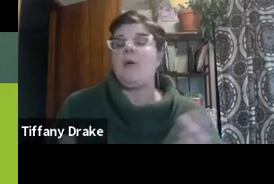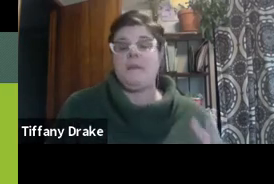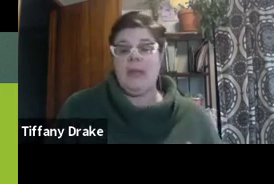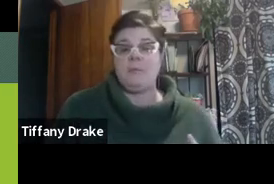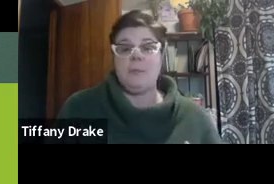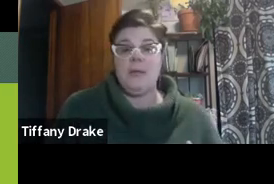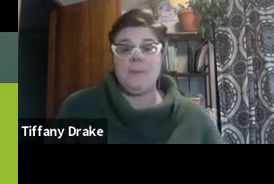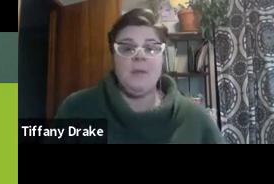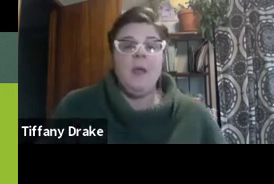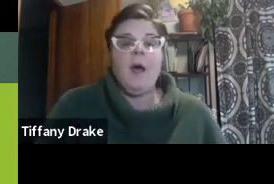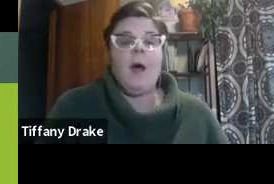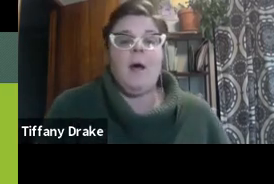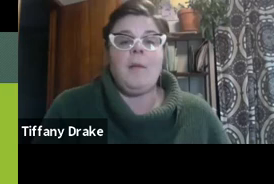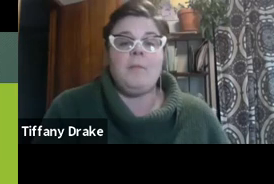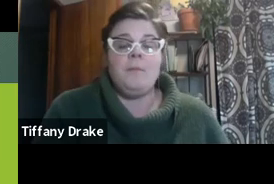with how this came to be.